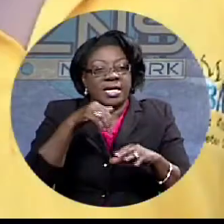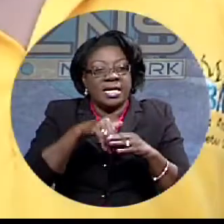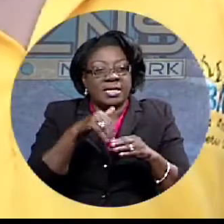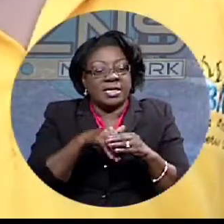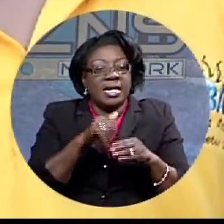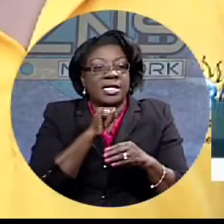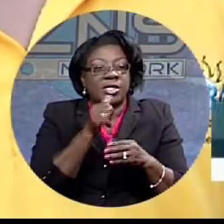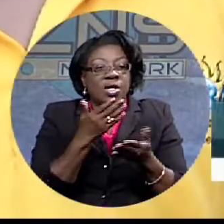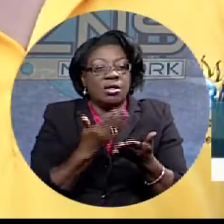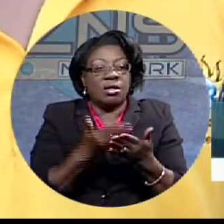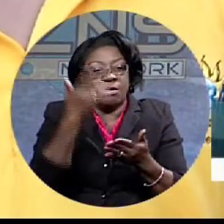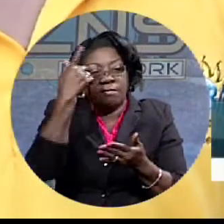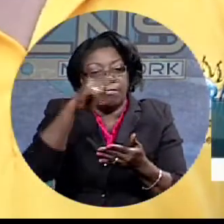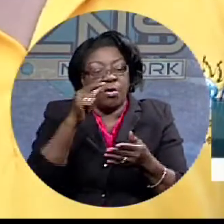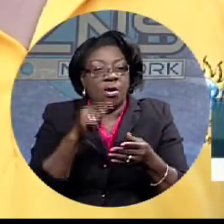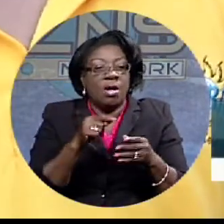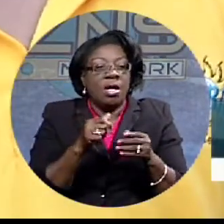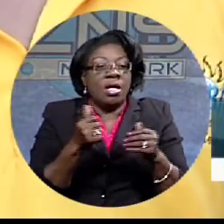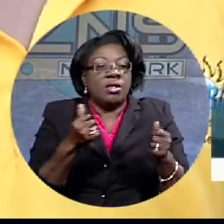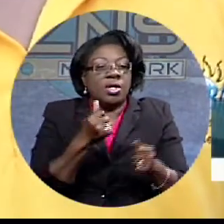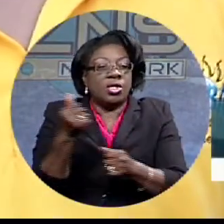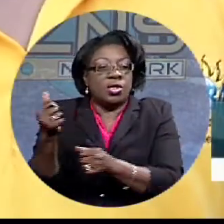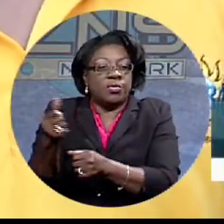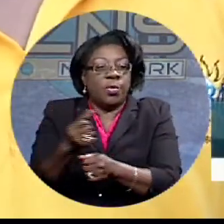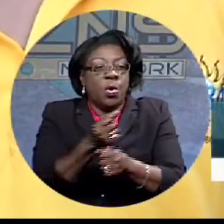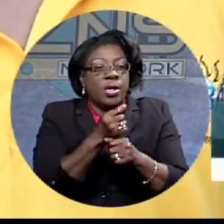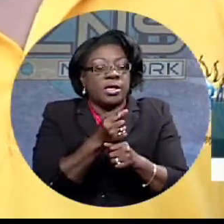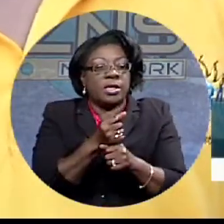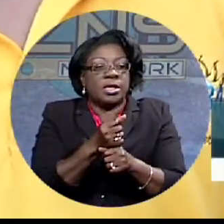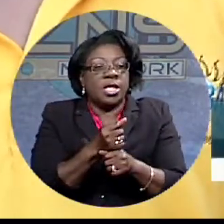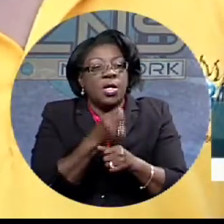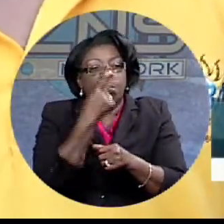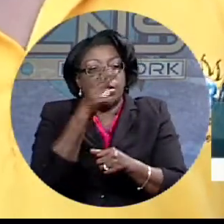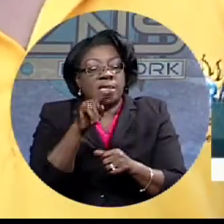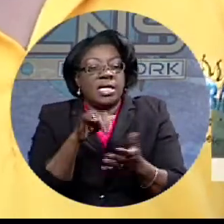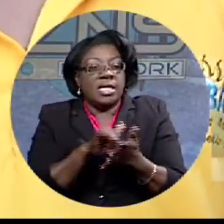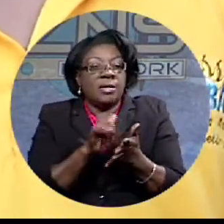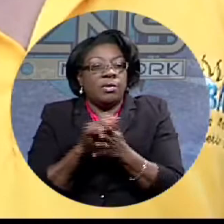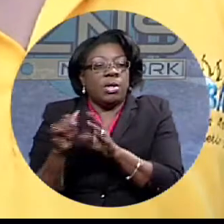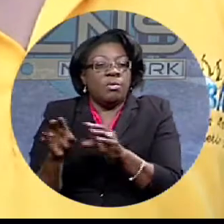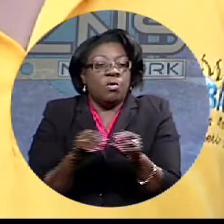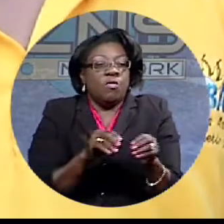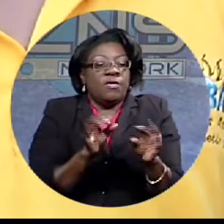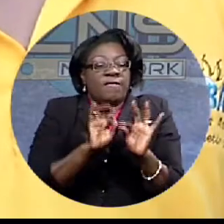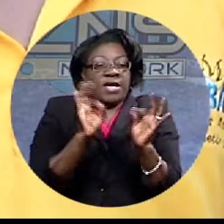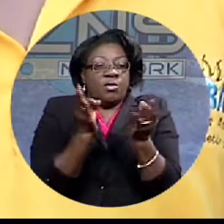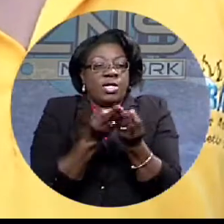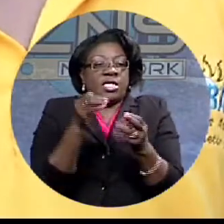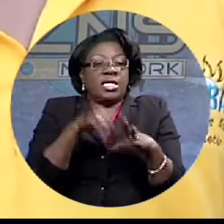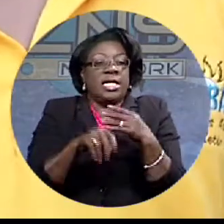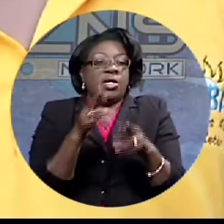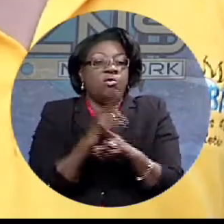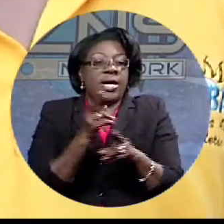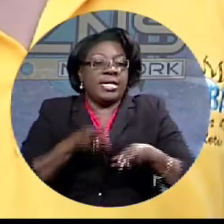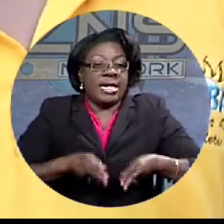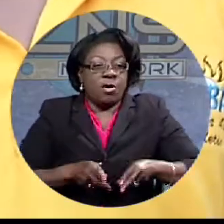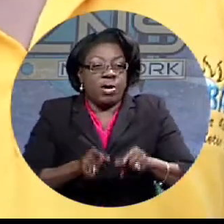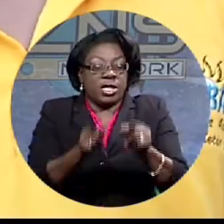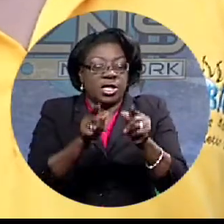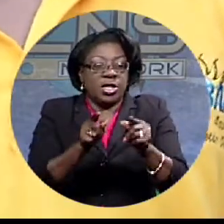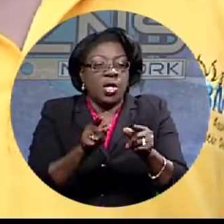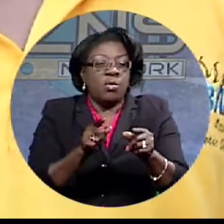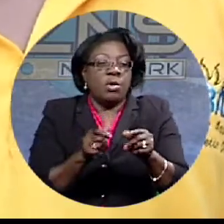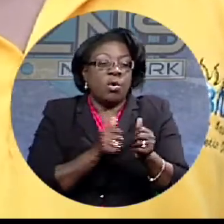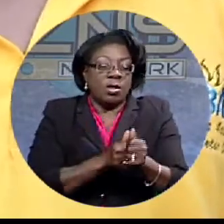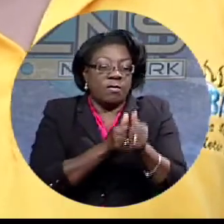It's frustrating, I mean, to all of us, and saying that we want to move the Federation in the right direction. We want to comply with the rules and the